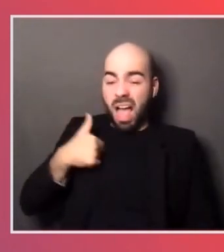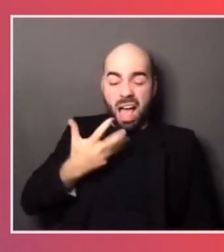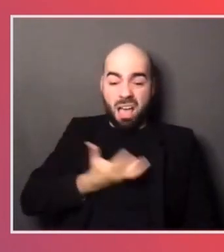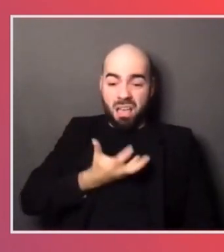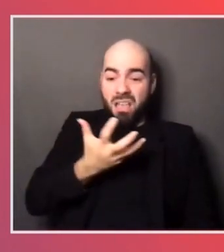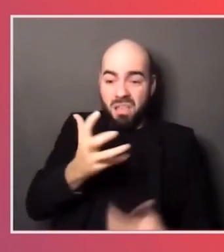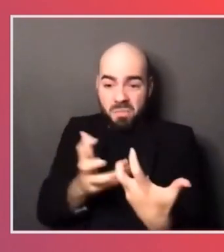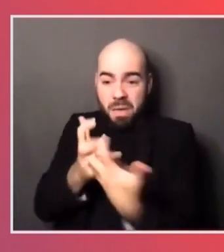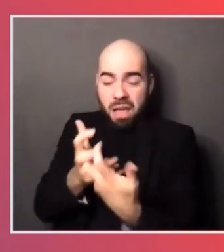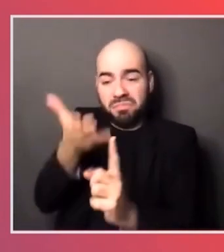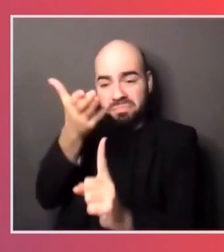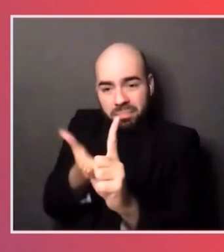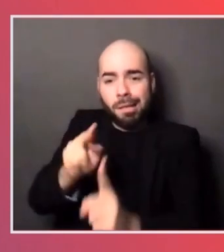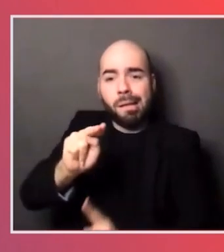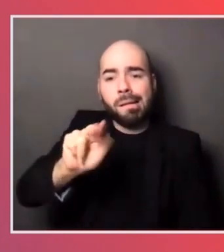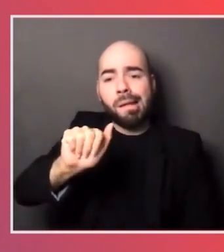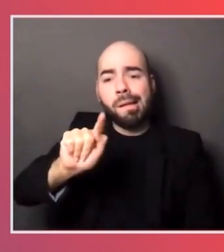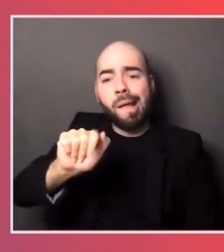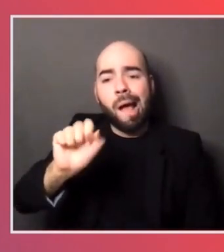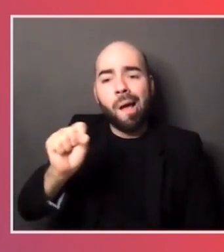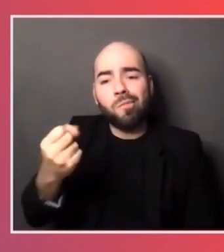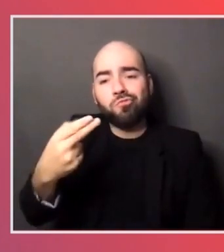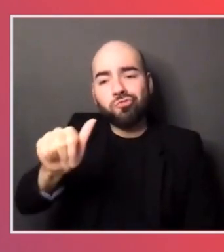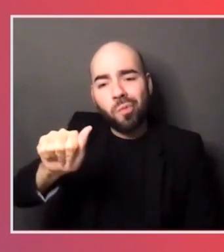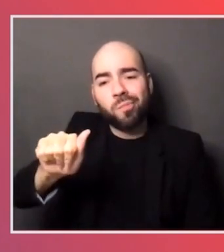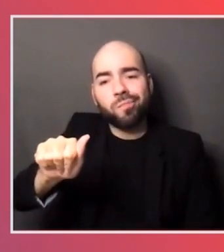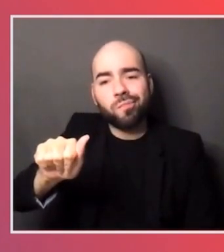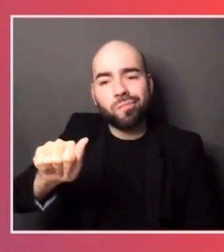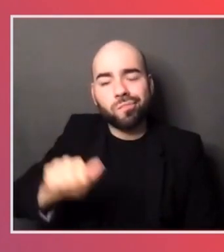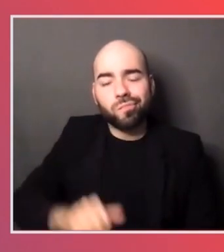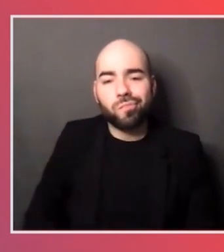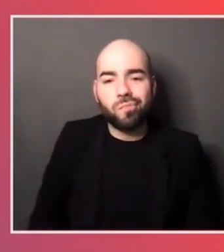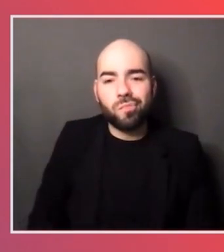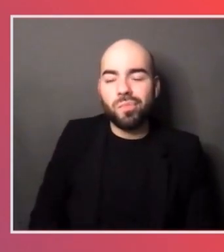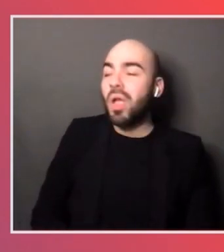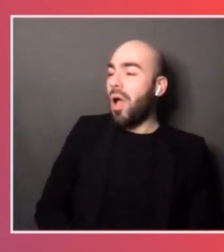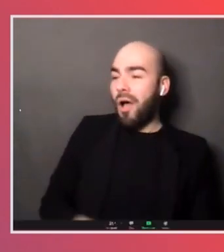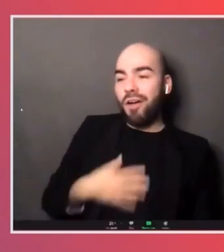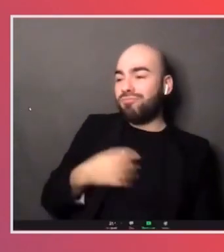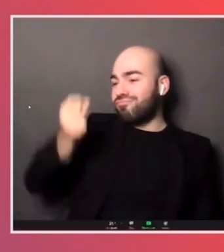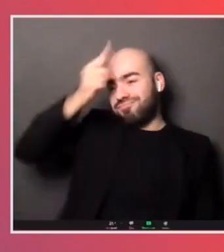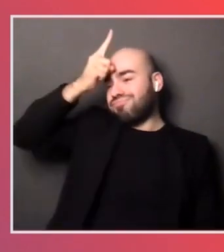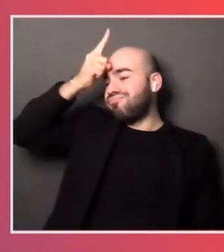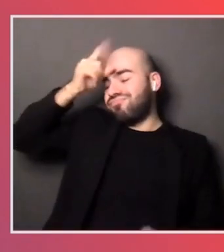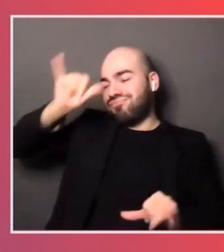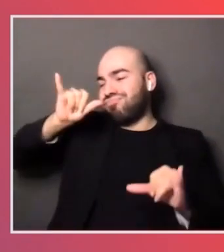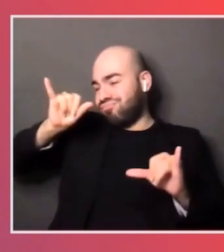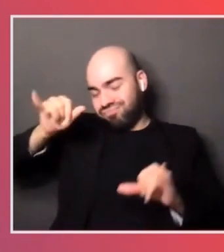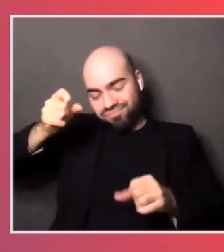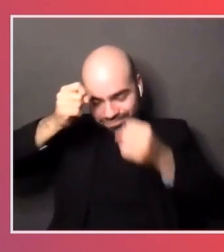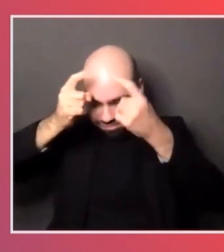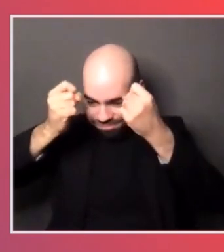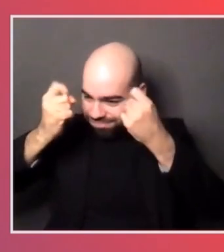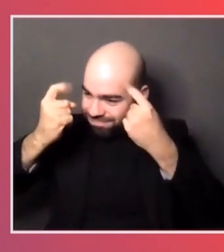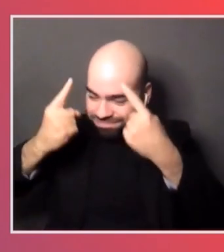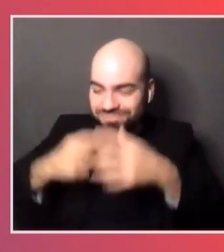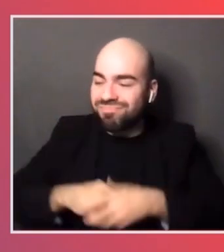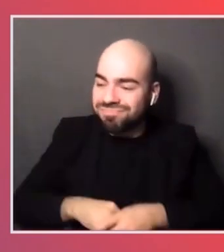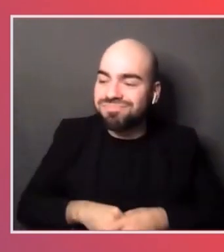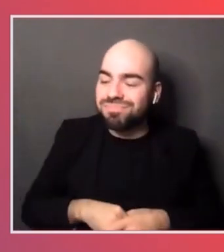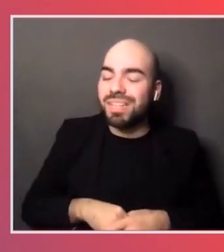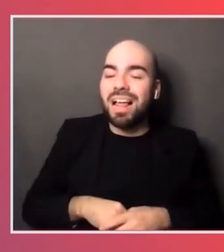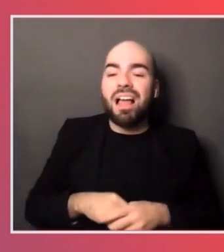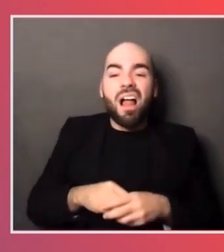Yeah, I get that. I get that. And again, it's like when we're fortunate in our personal lives to have those